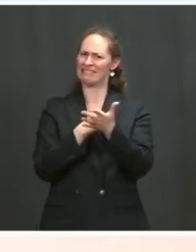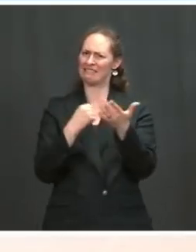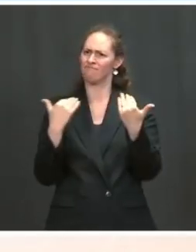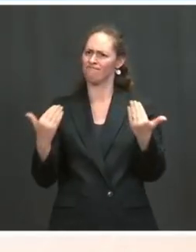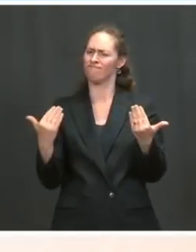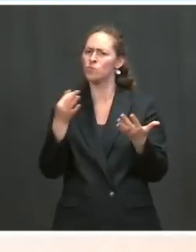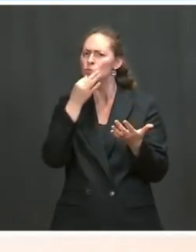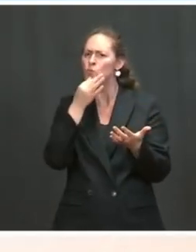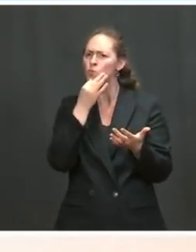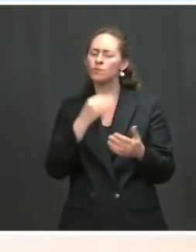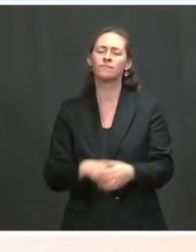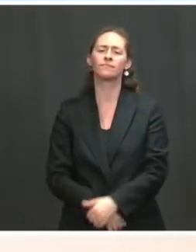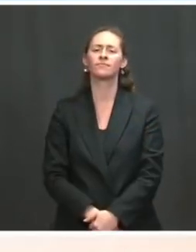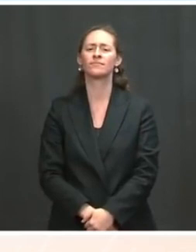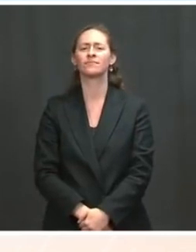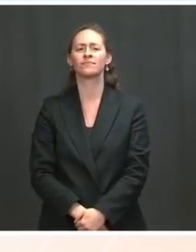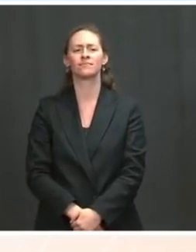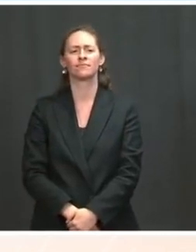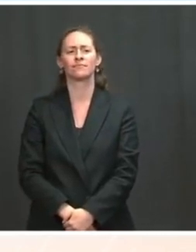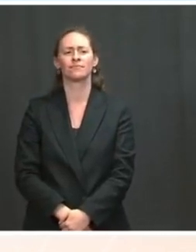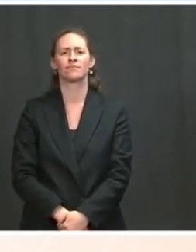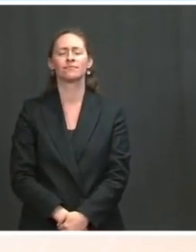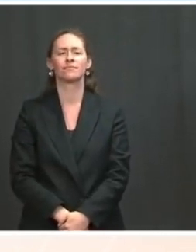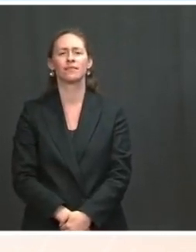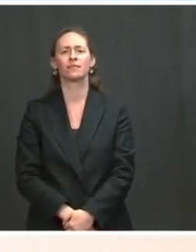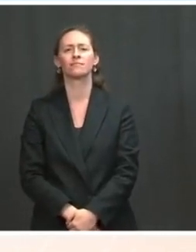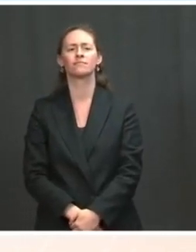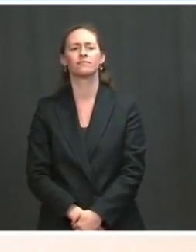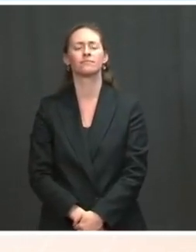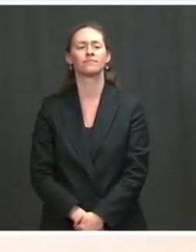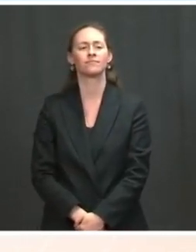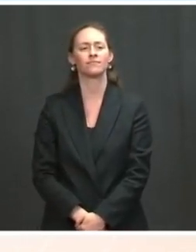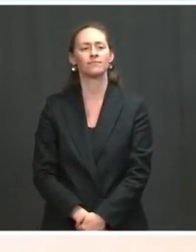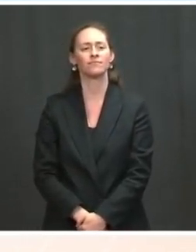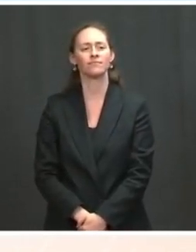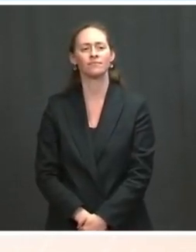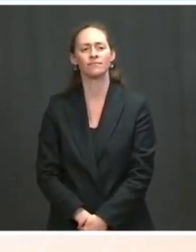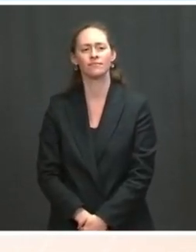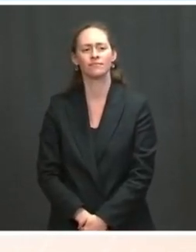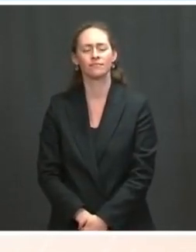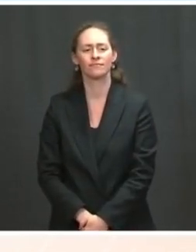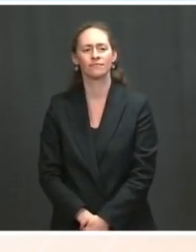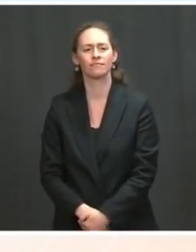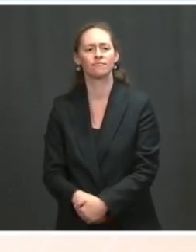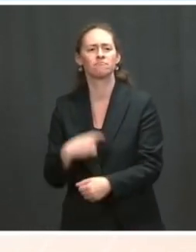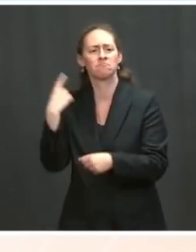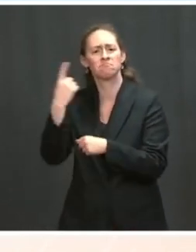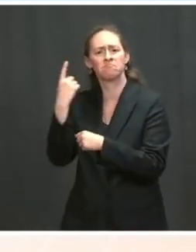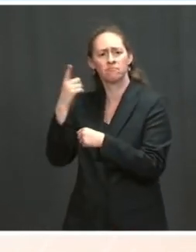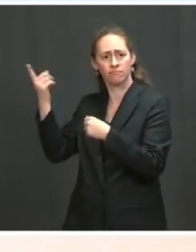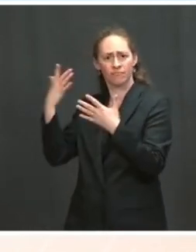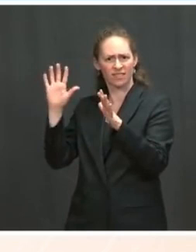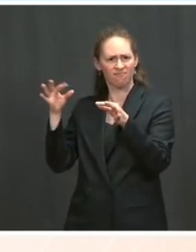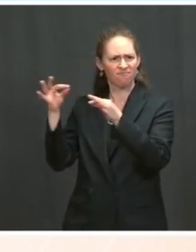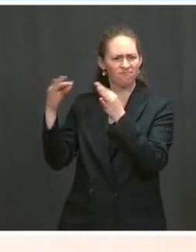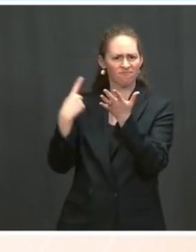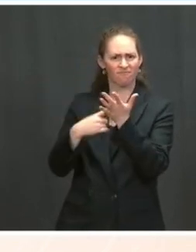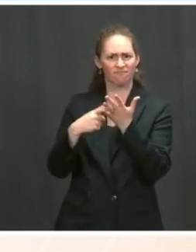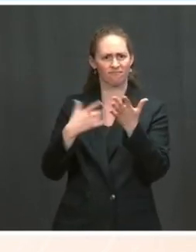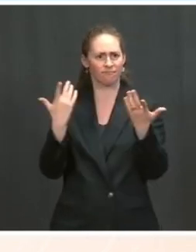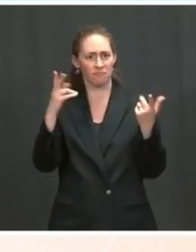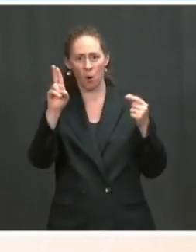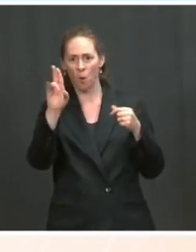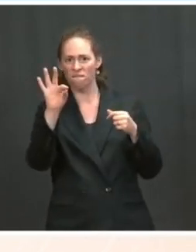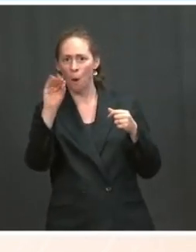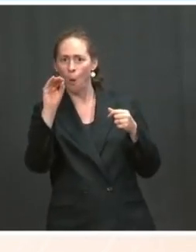And just one last one for me. This Friday, has the president been briefed on the unidentified aerial phenomena report? And is he satisfied